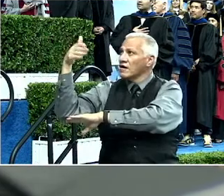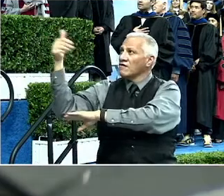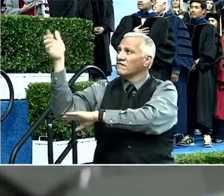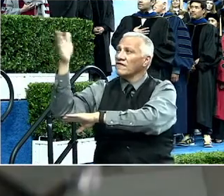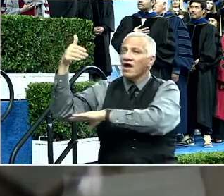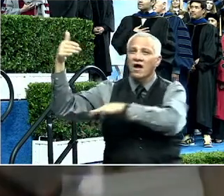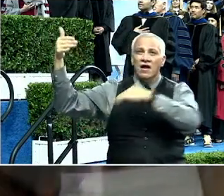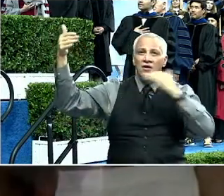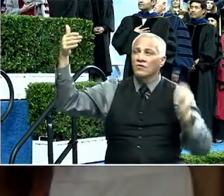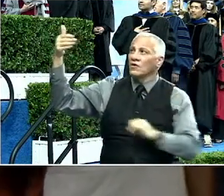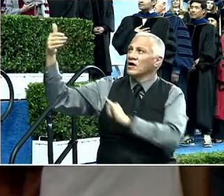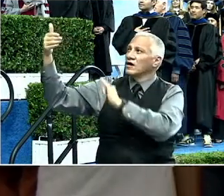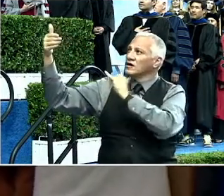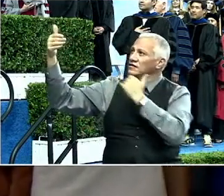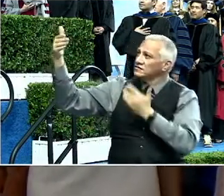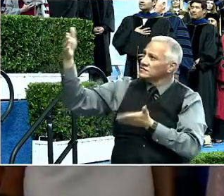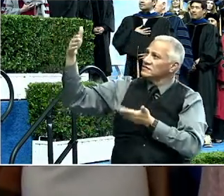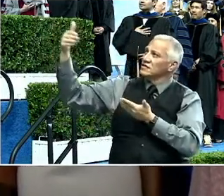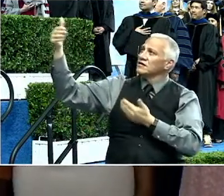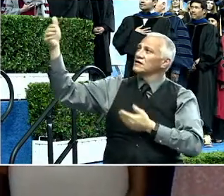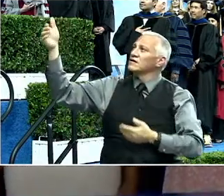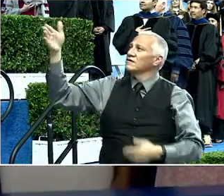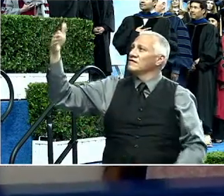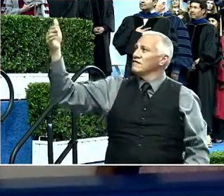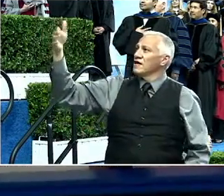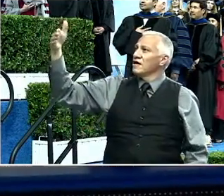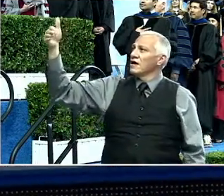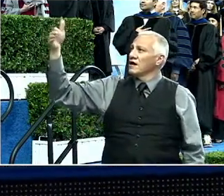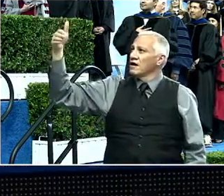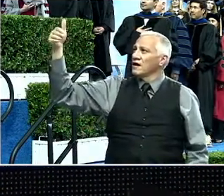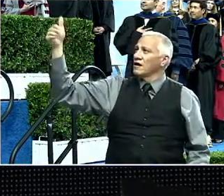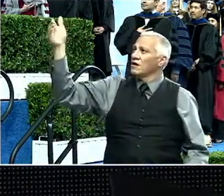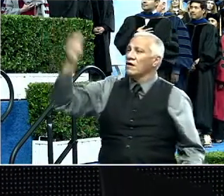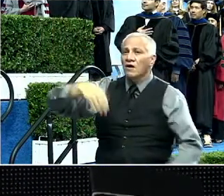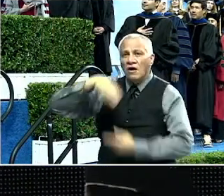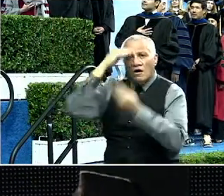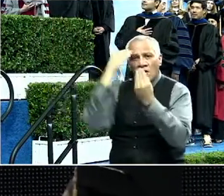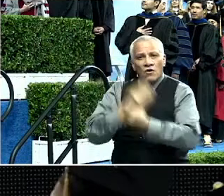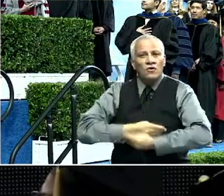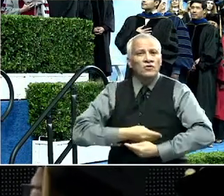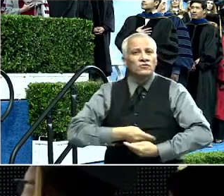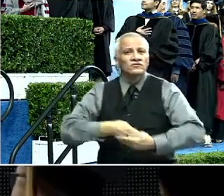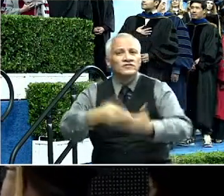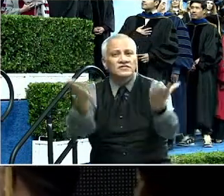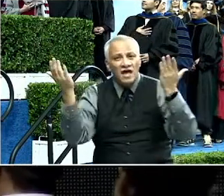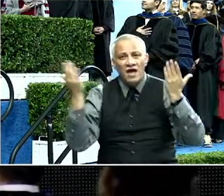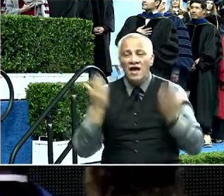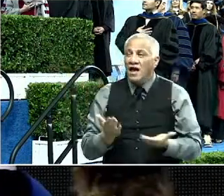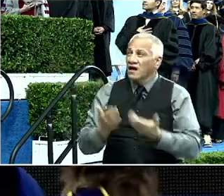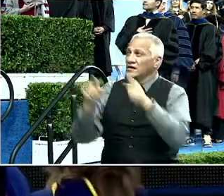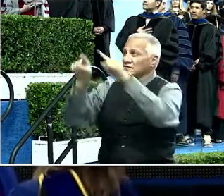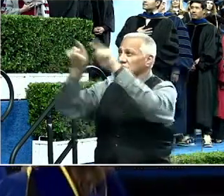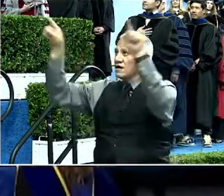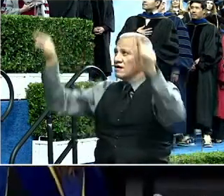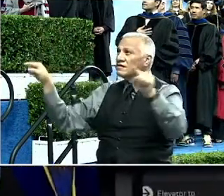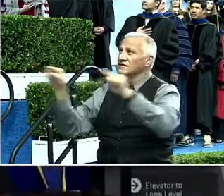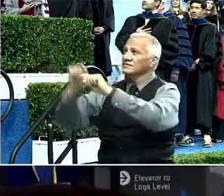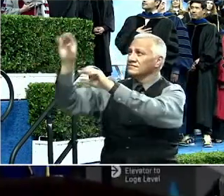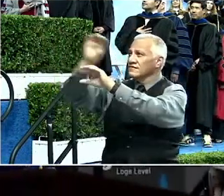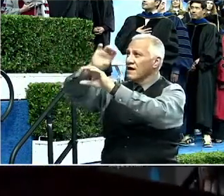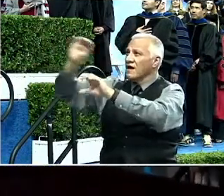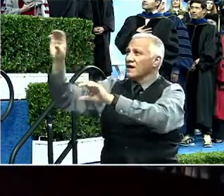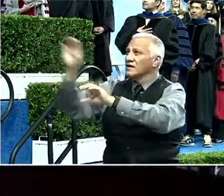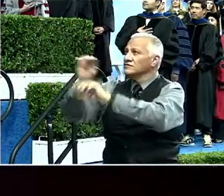that our flag was still there. Oh, say